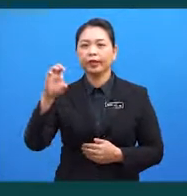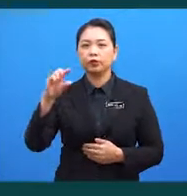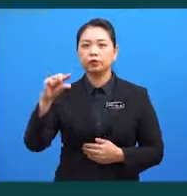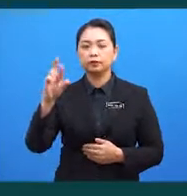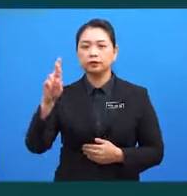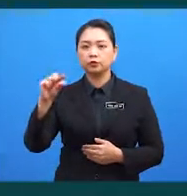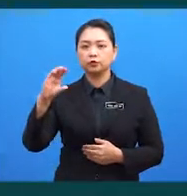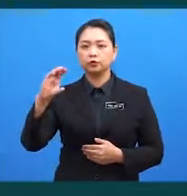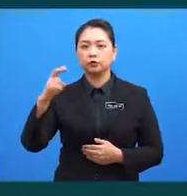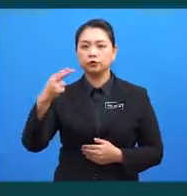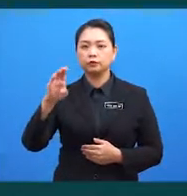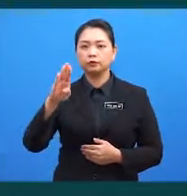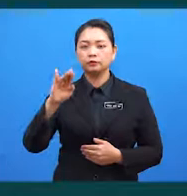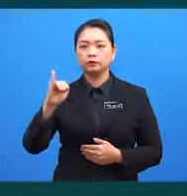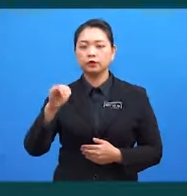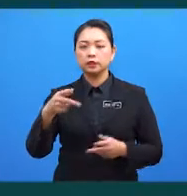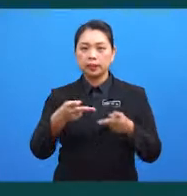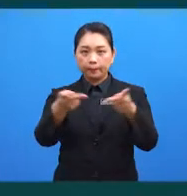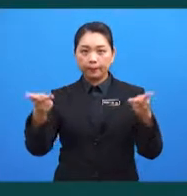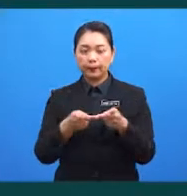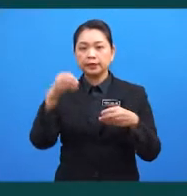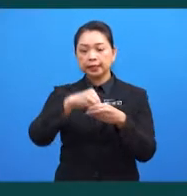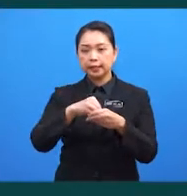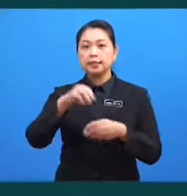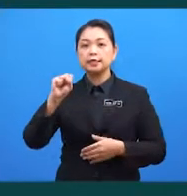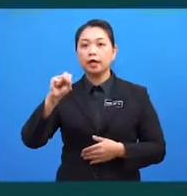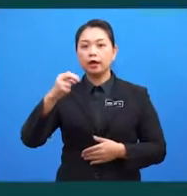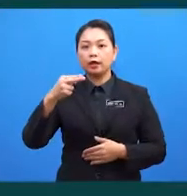Chebbi. This is a place in the Sahara